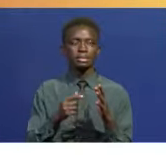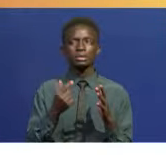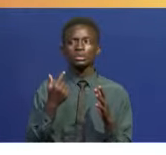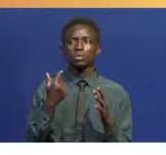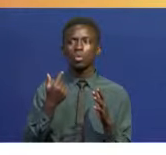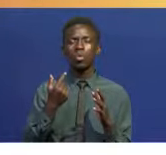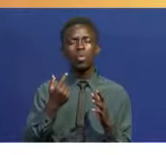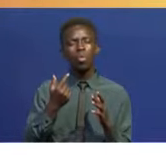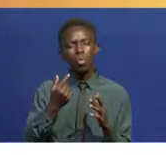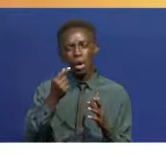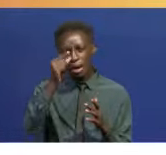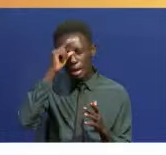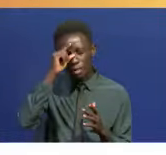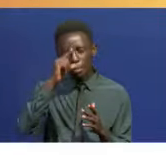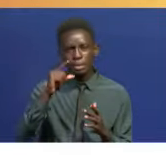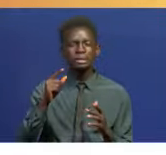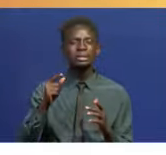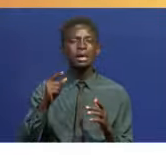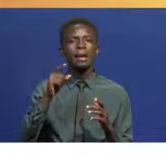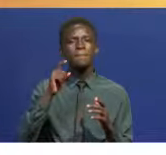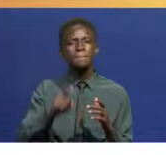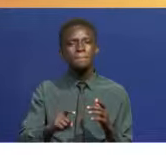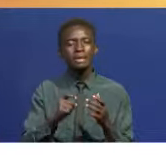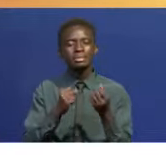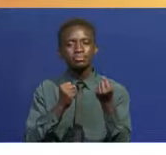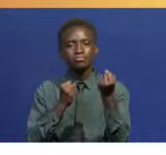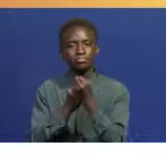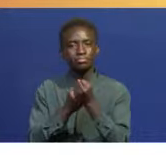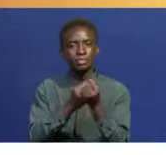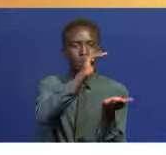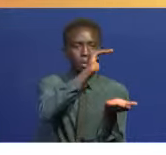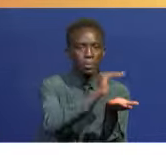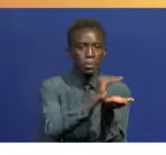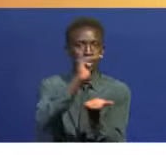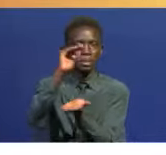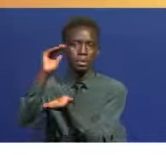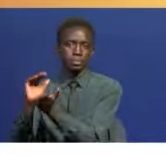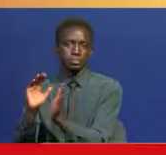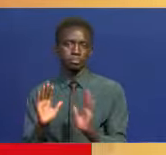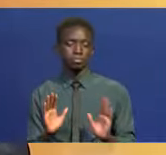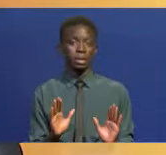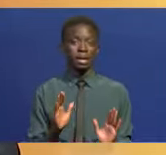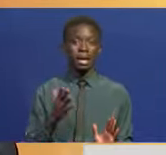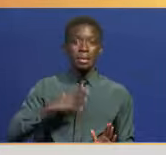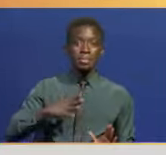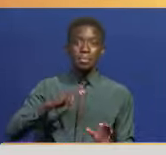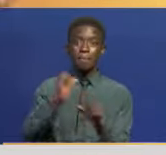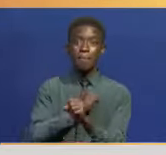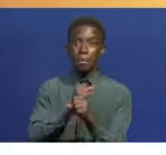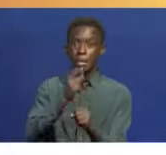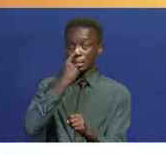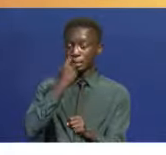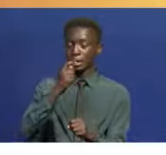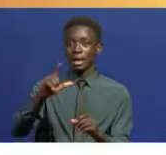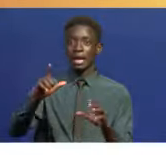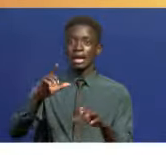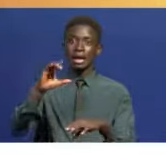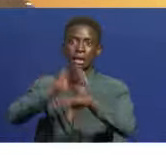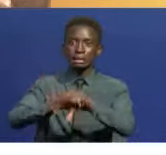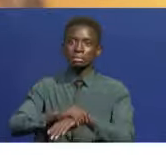government can even subsidize. Now that we don't have many people that can afford this much, the government can give security